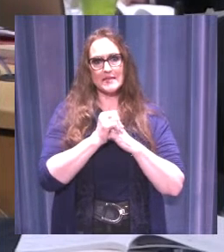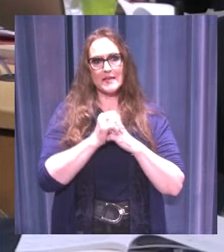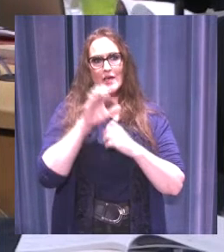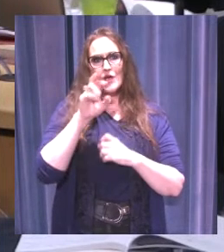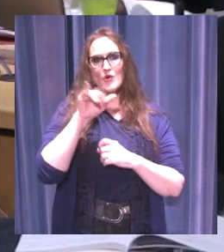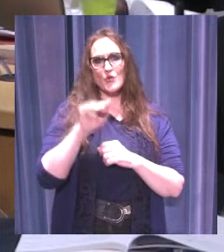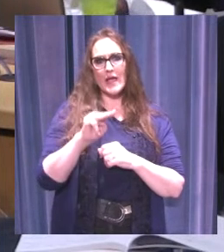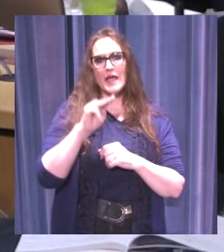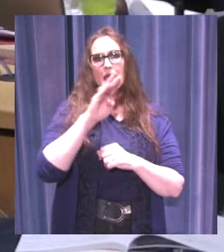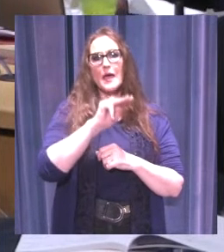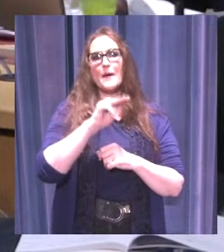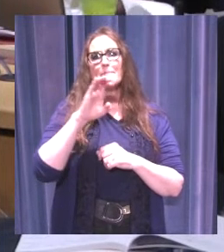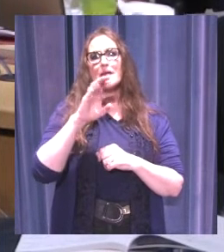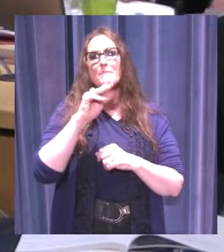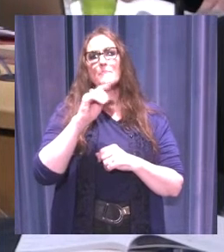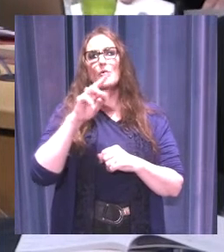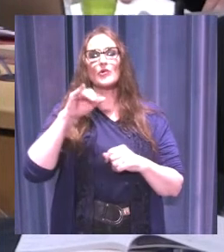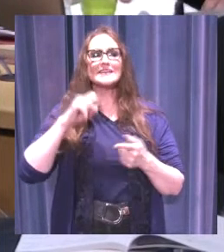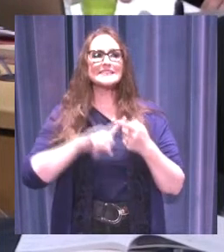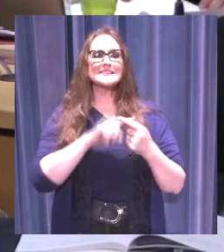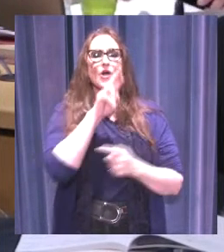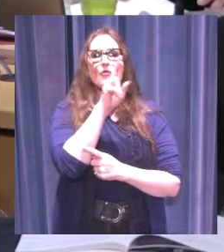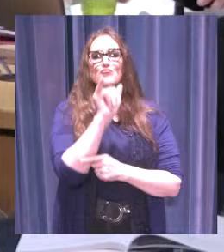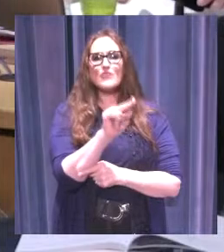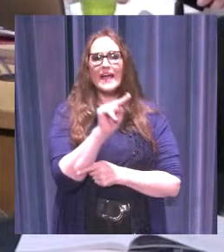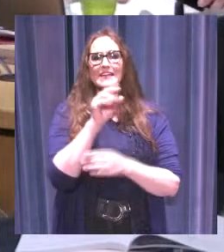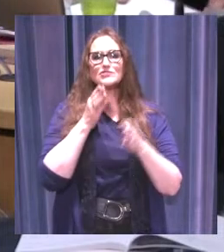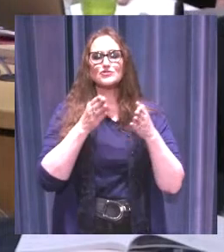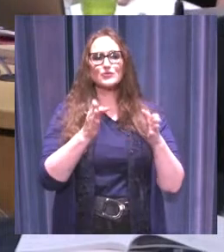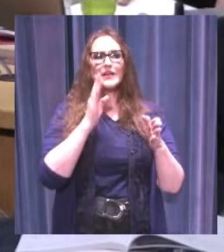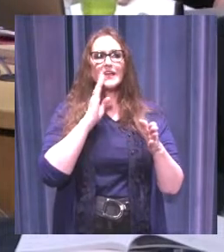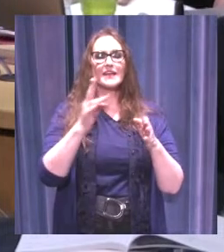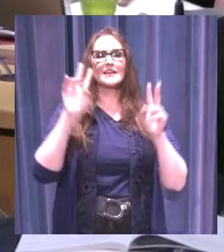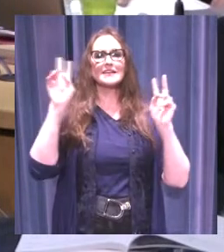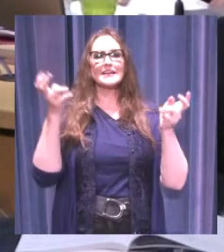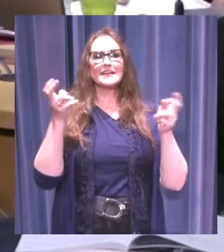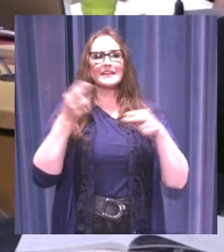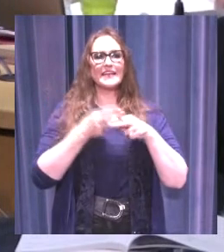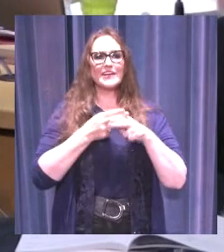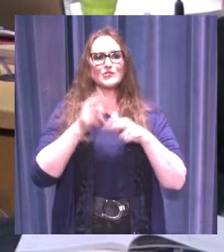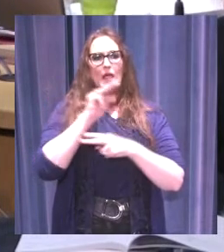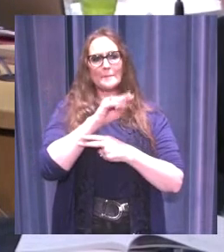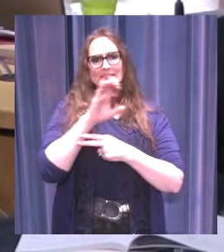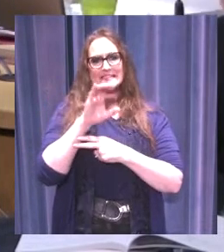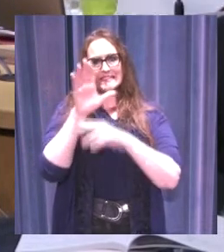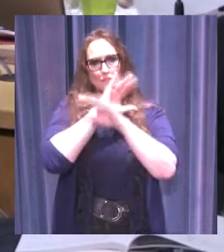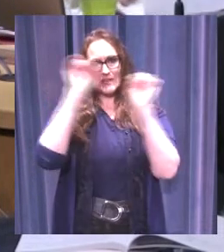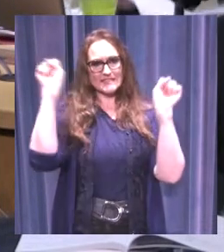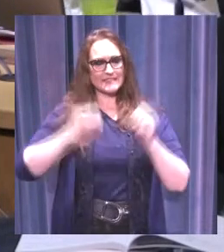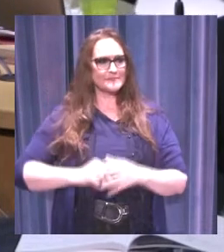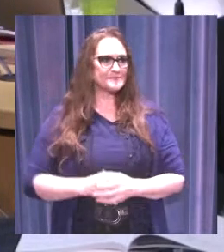Craig McMorris, Ryan Street, and the topic of interim MCC president.